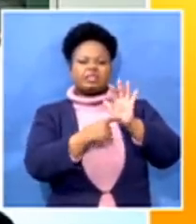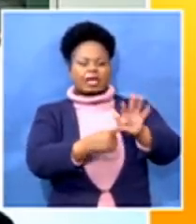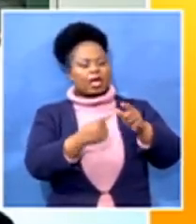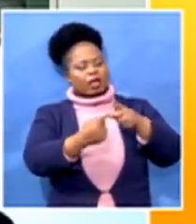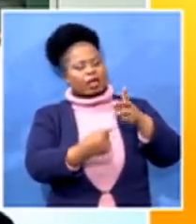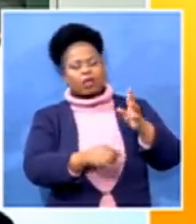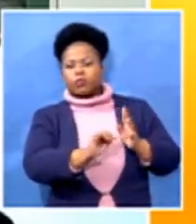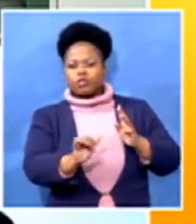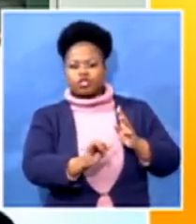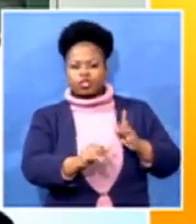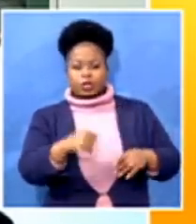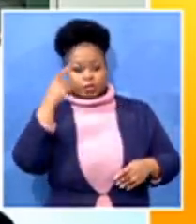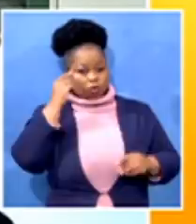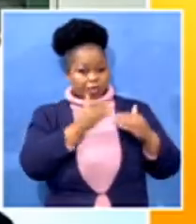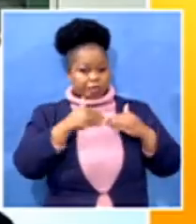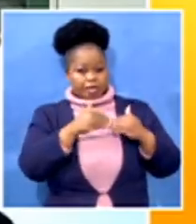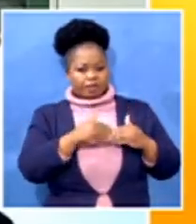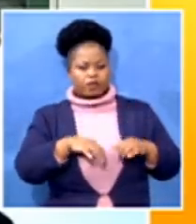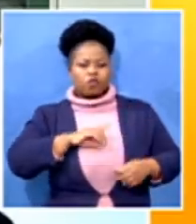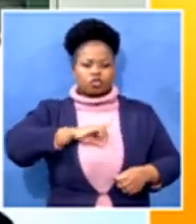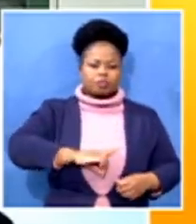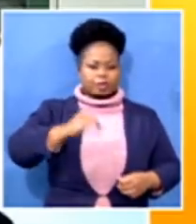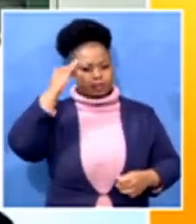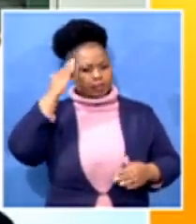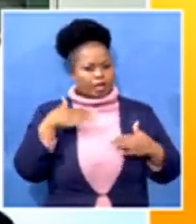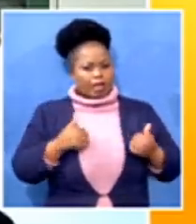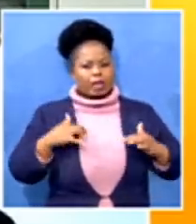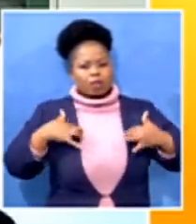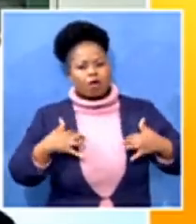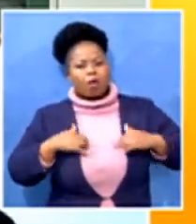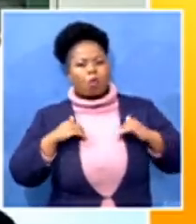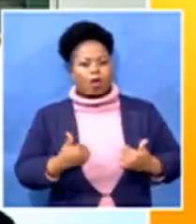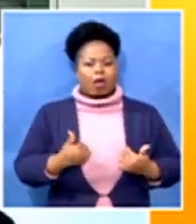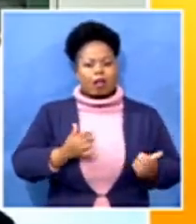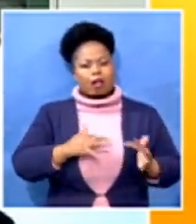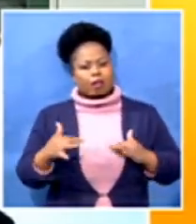very sensitive to when it comes to depression, mental health, anxiety, whatever it may be?